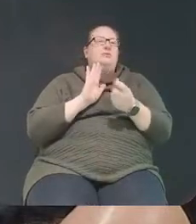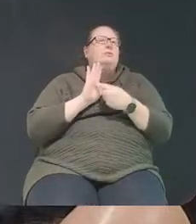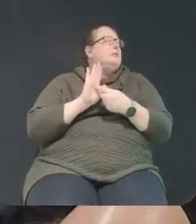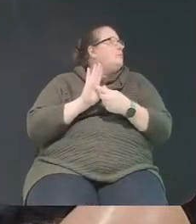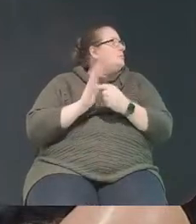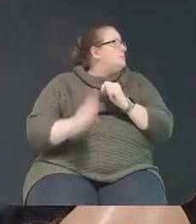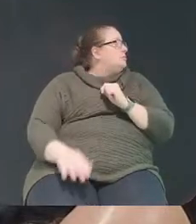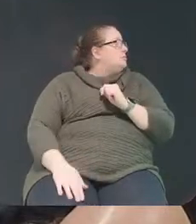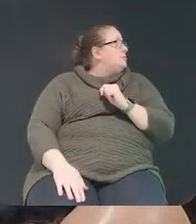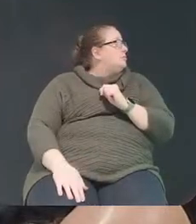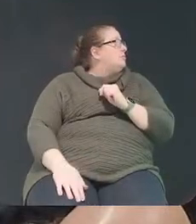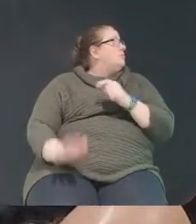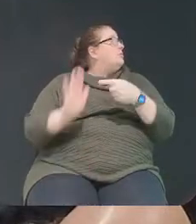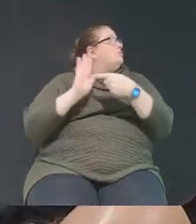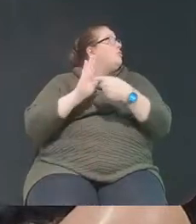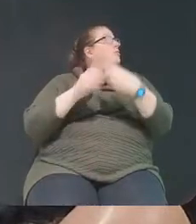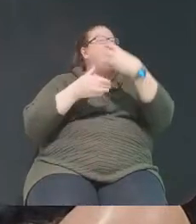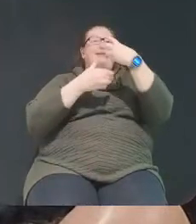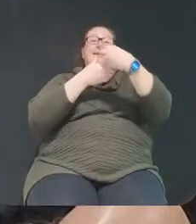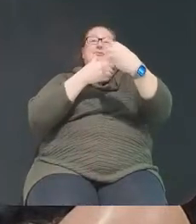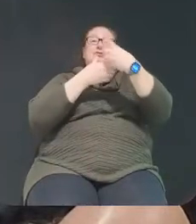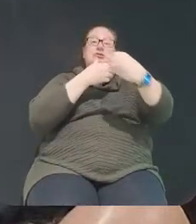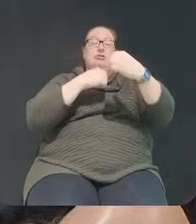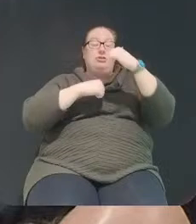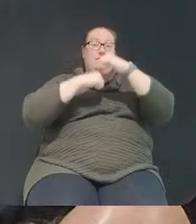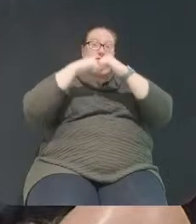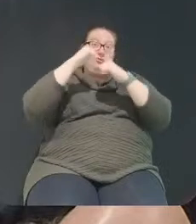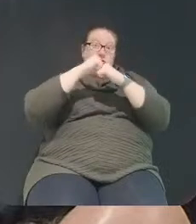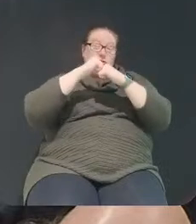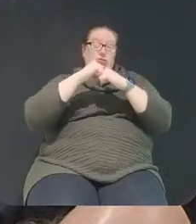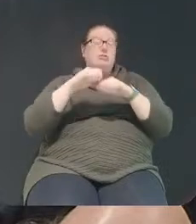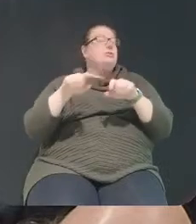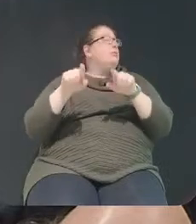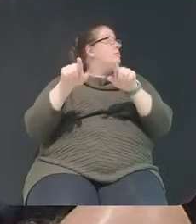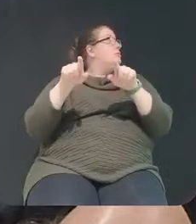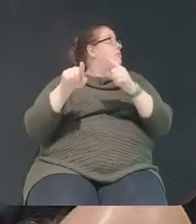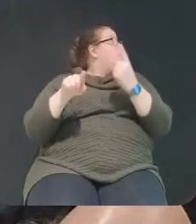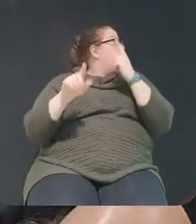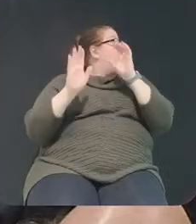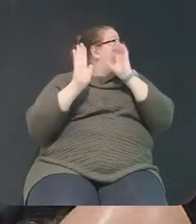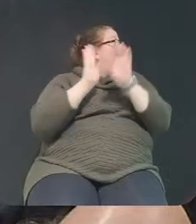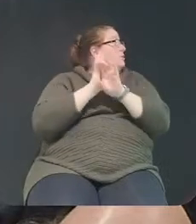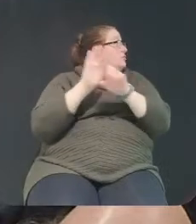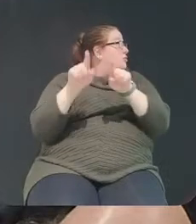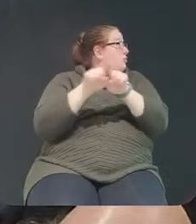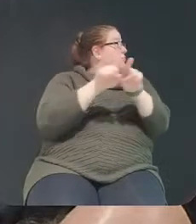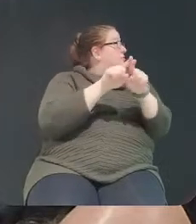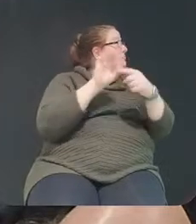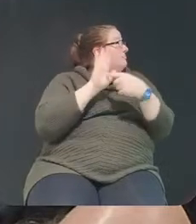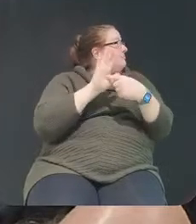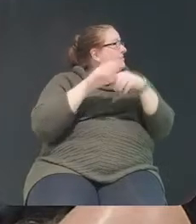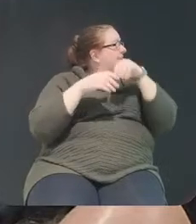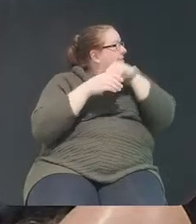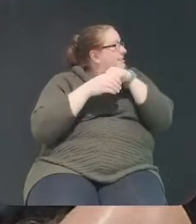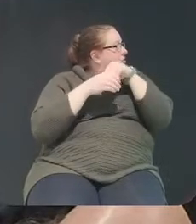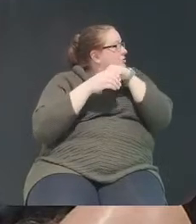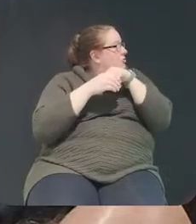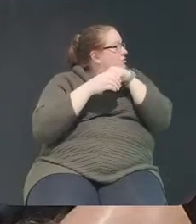only do they show the exterior of the structures described, but one of the pictures also gives us an example of an interior.